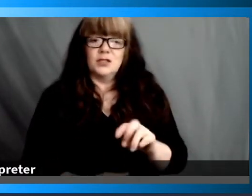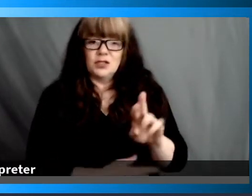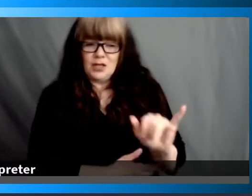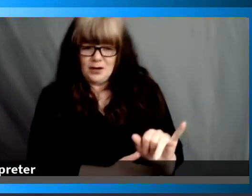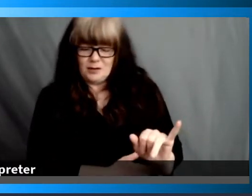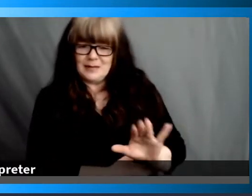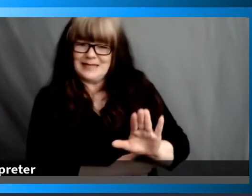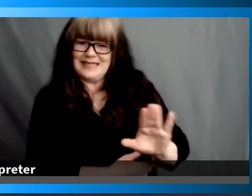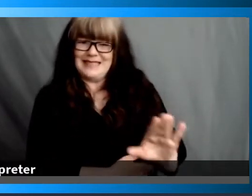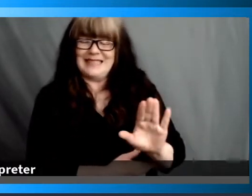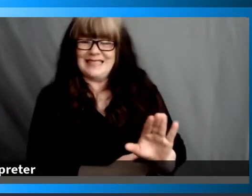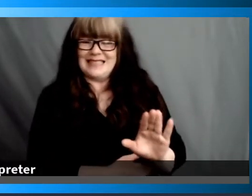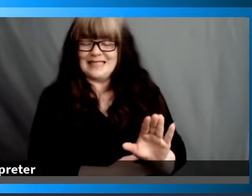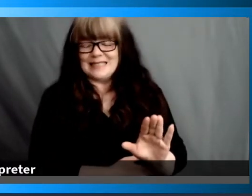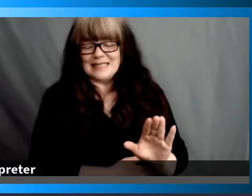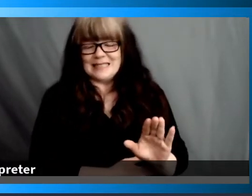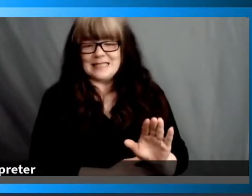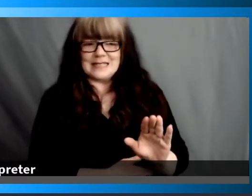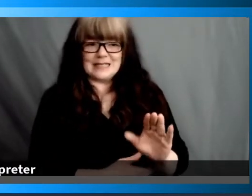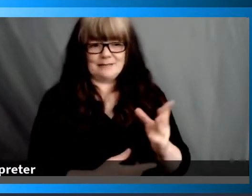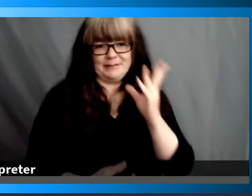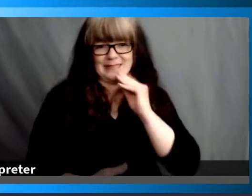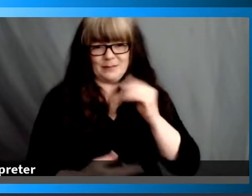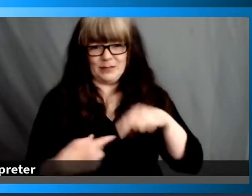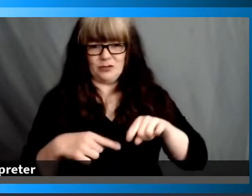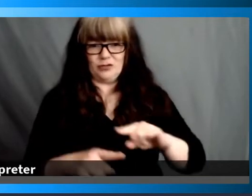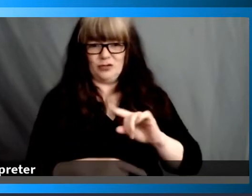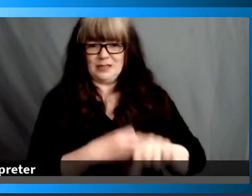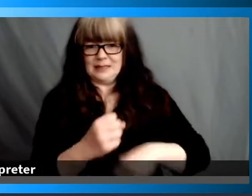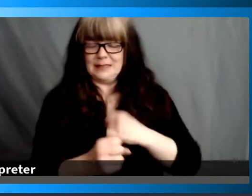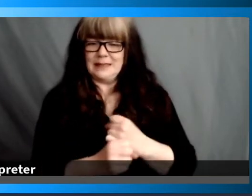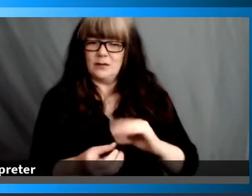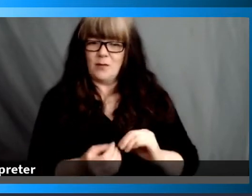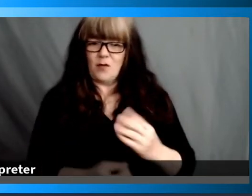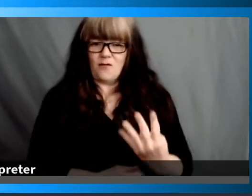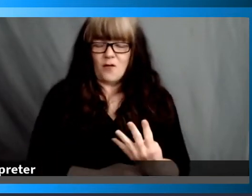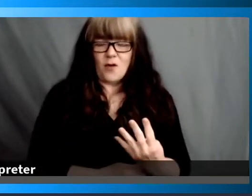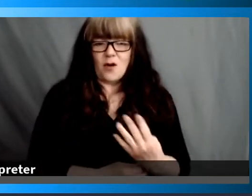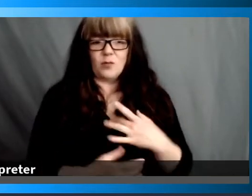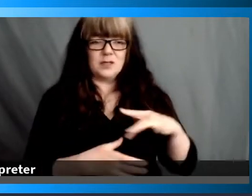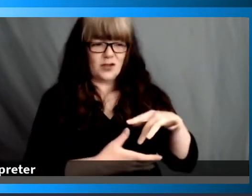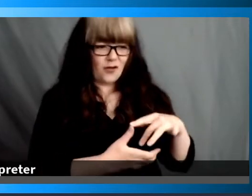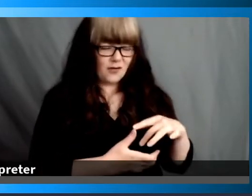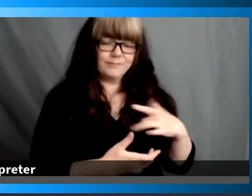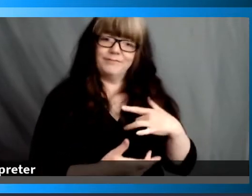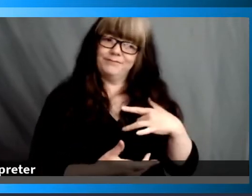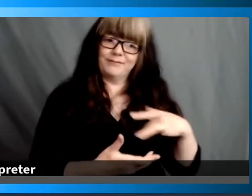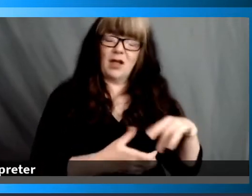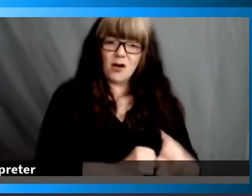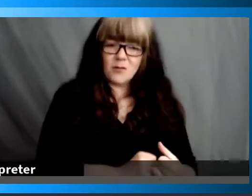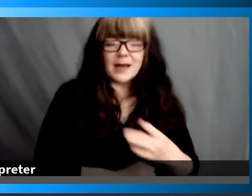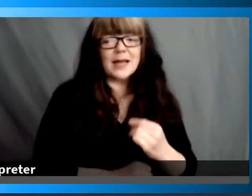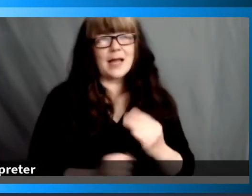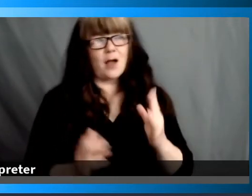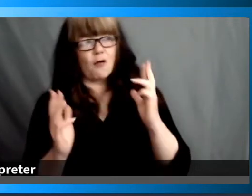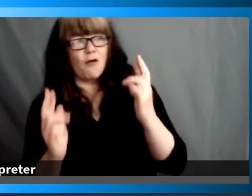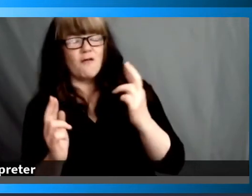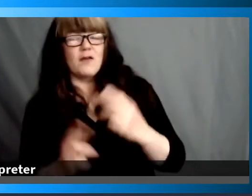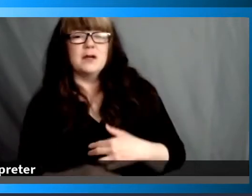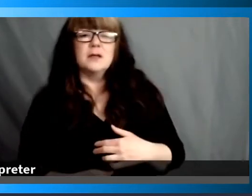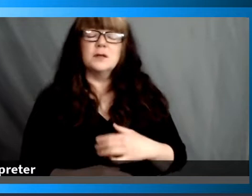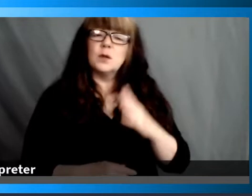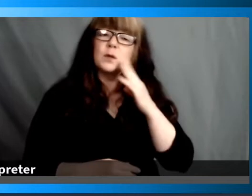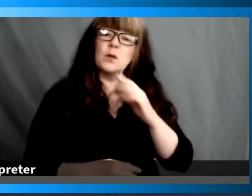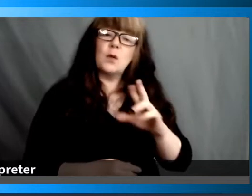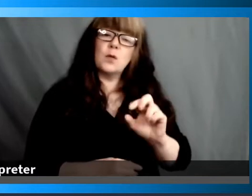4 was both heartbreaking and hopeful. What was your reaction to Robin's unfortunate fate, knowing the emotional toll it would take on your